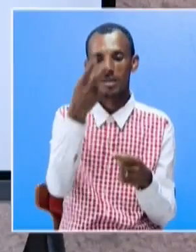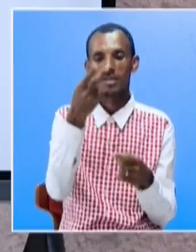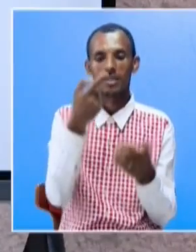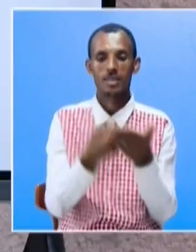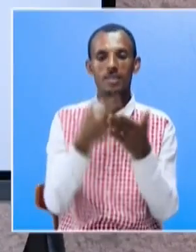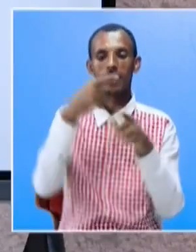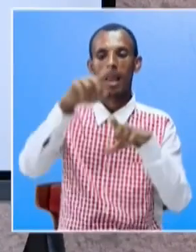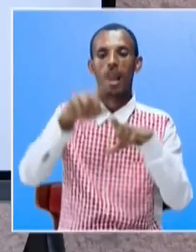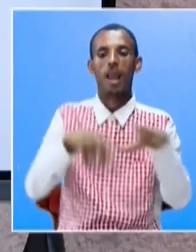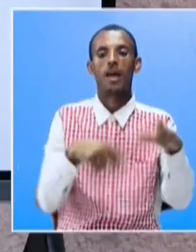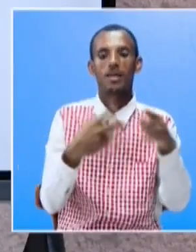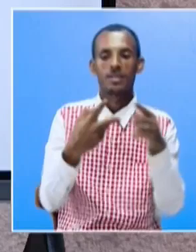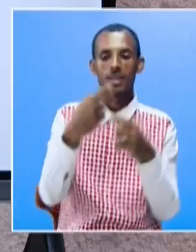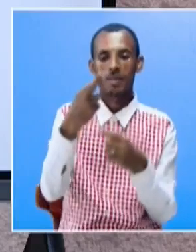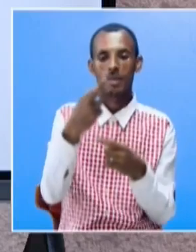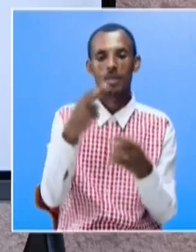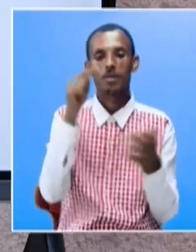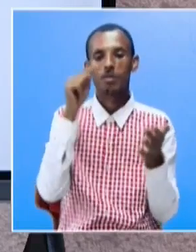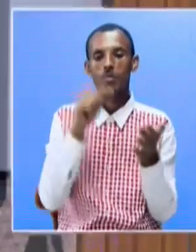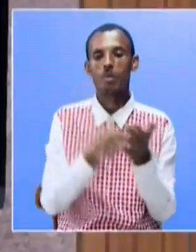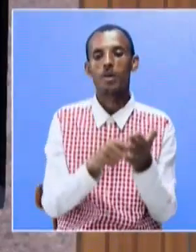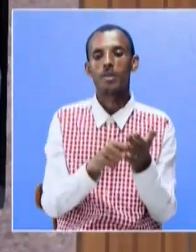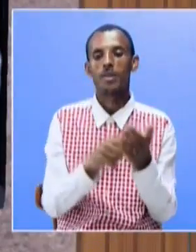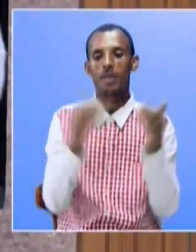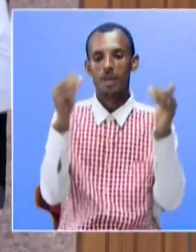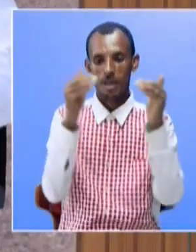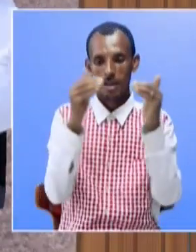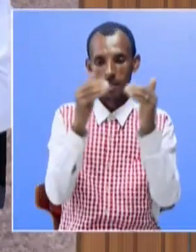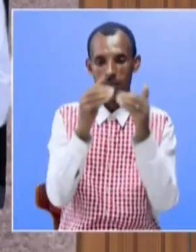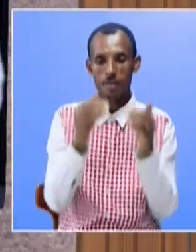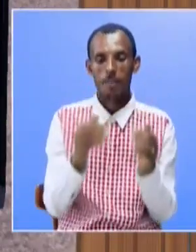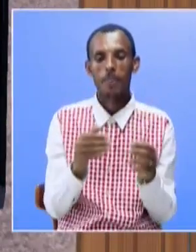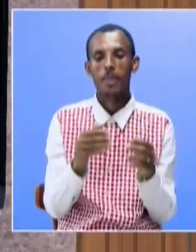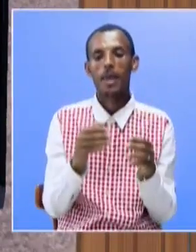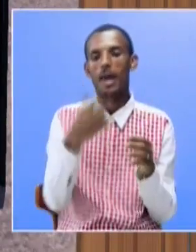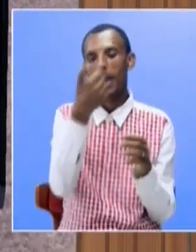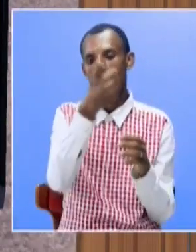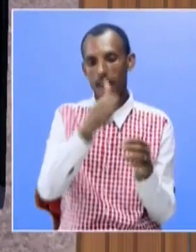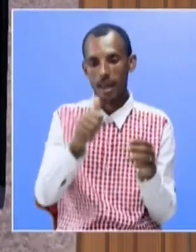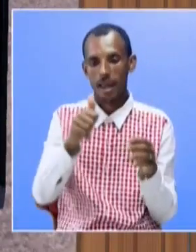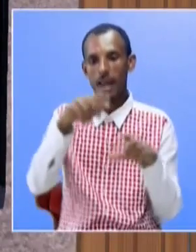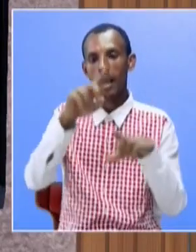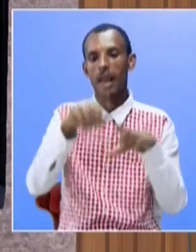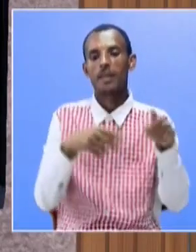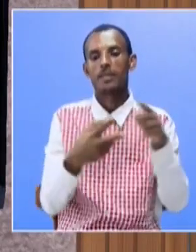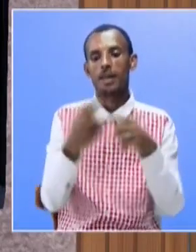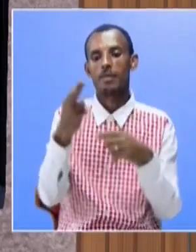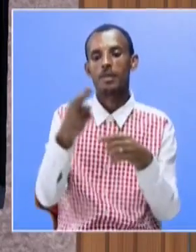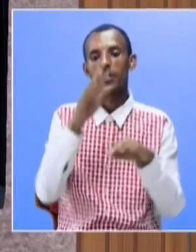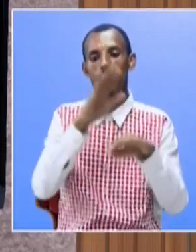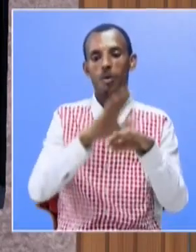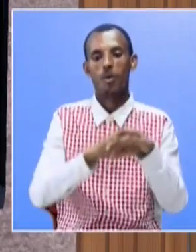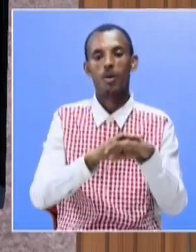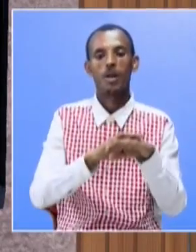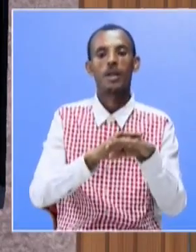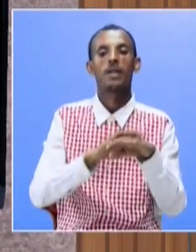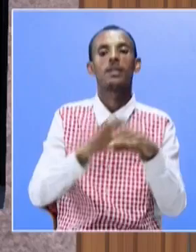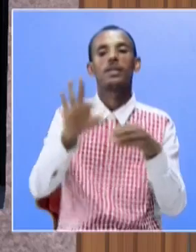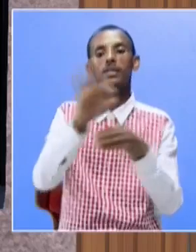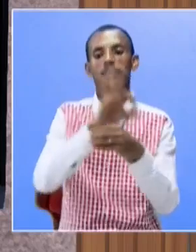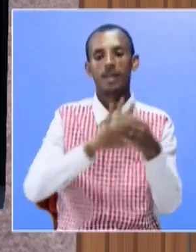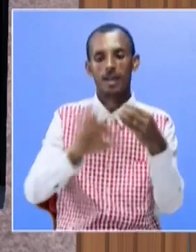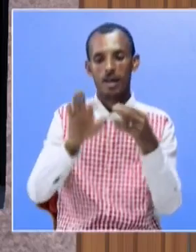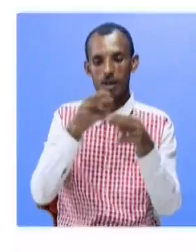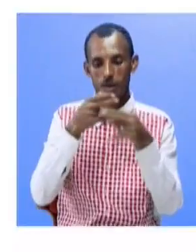line segment, its endpoints are on a circle. So any line segment whose endpoints on a circle is called a chord.